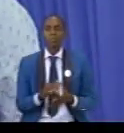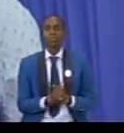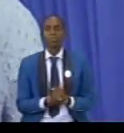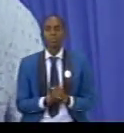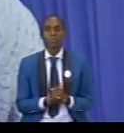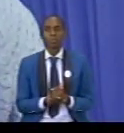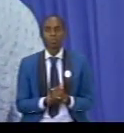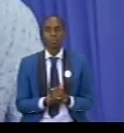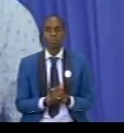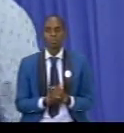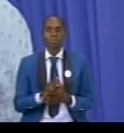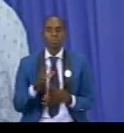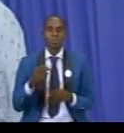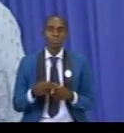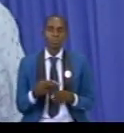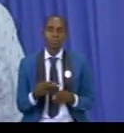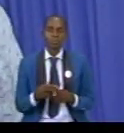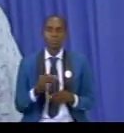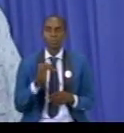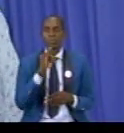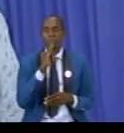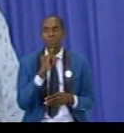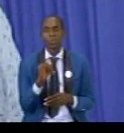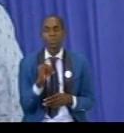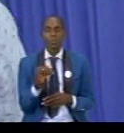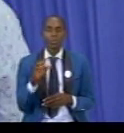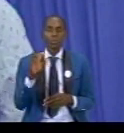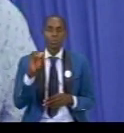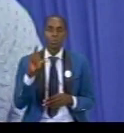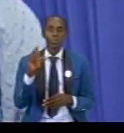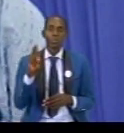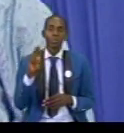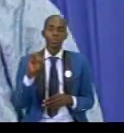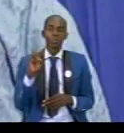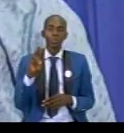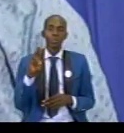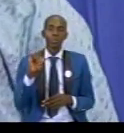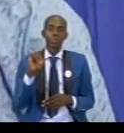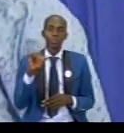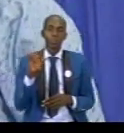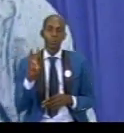name is Omoni Benyi Olufunke Olumuyiwa.